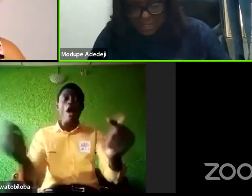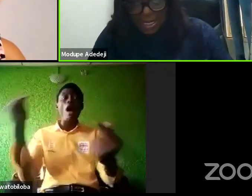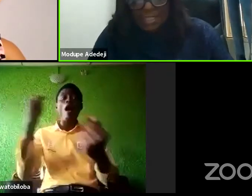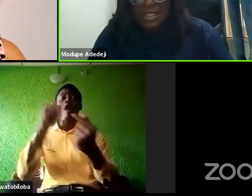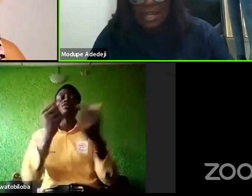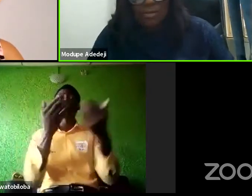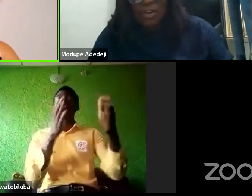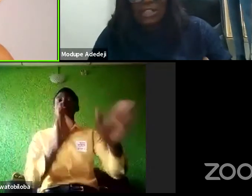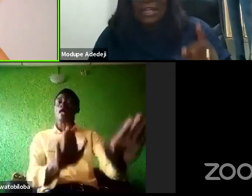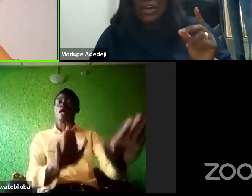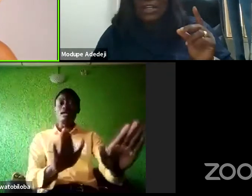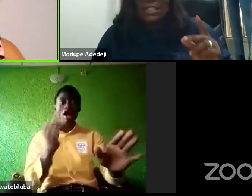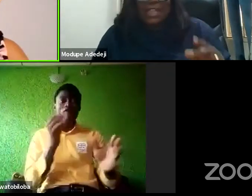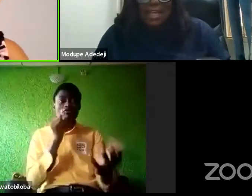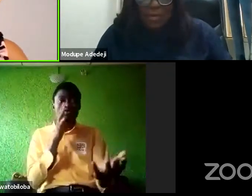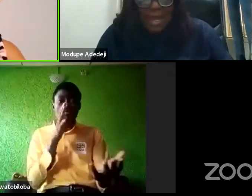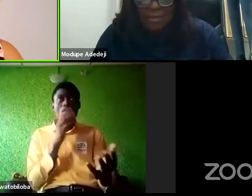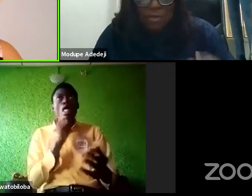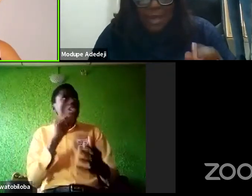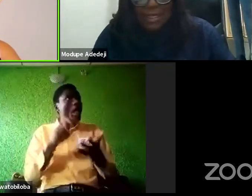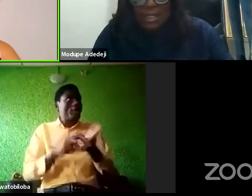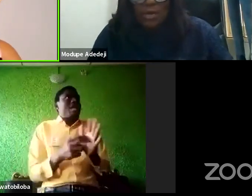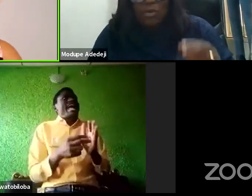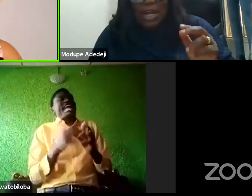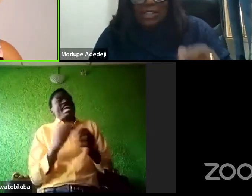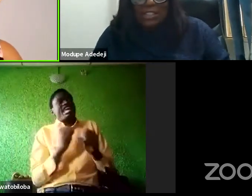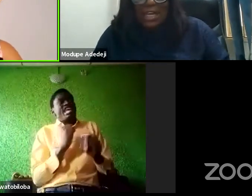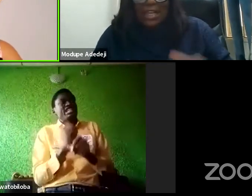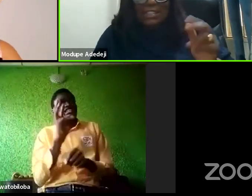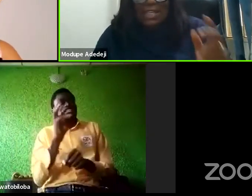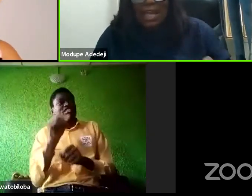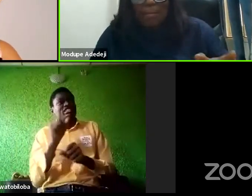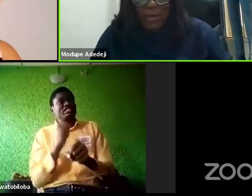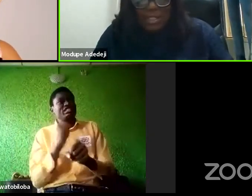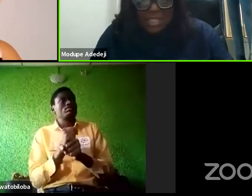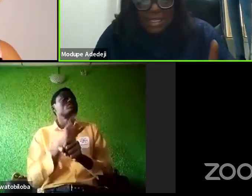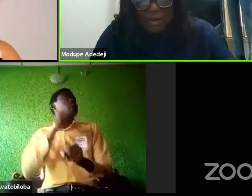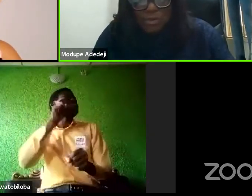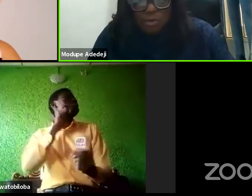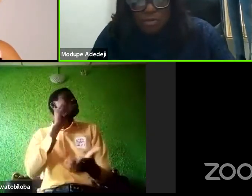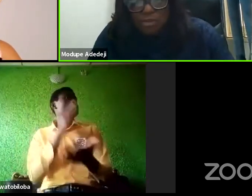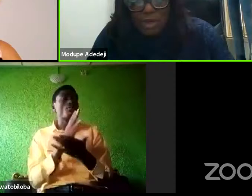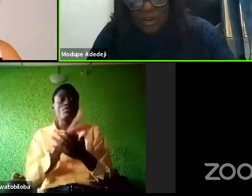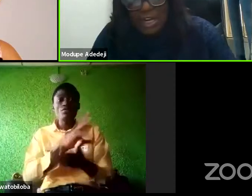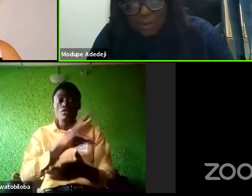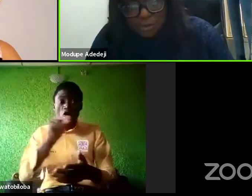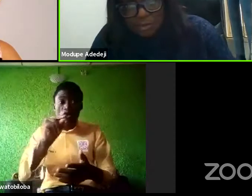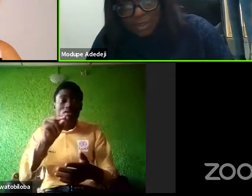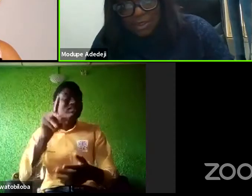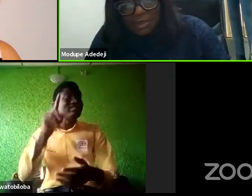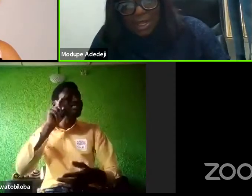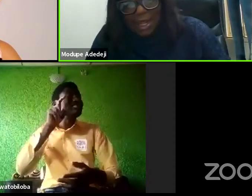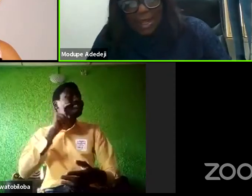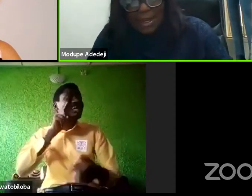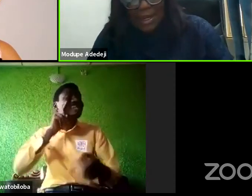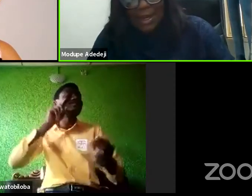woman. Yes. We're hearing. Because I don't understand why women will now decide that at that point that they're going to move to another